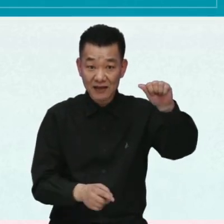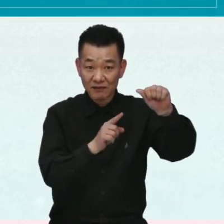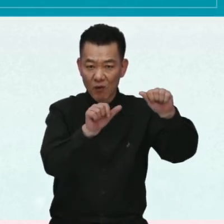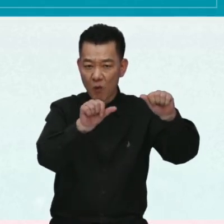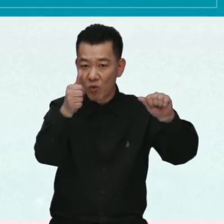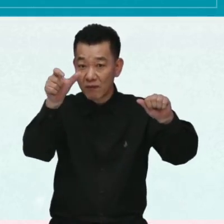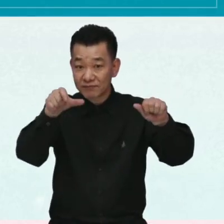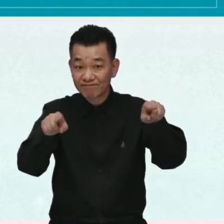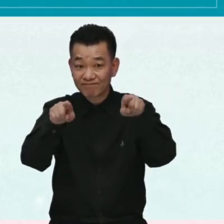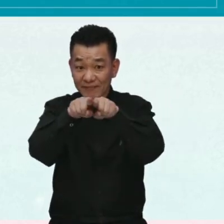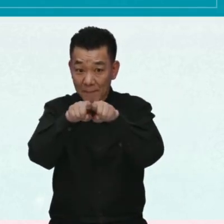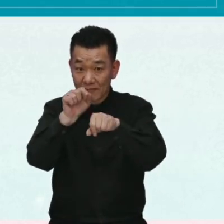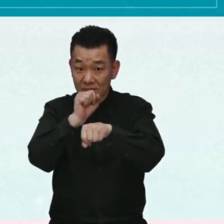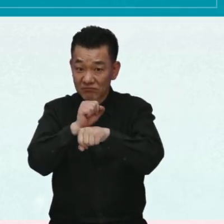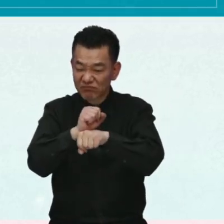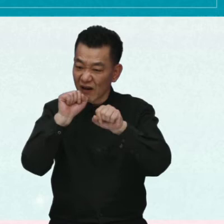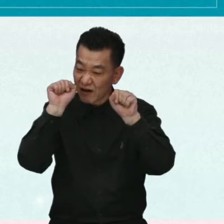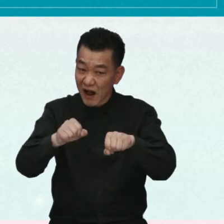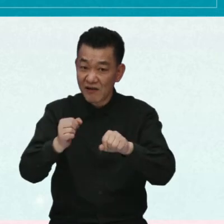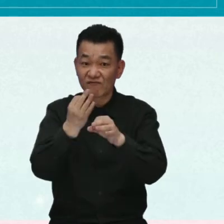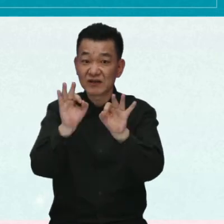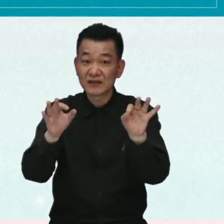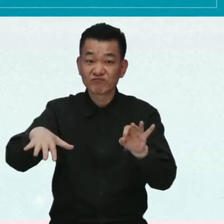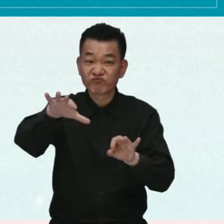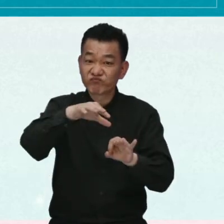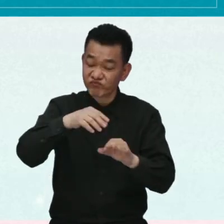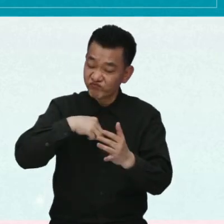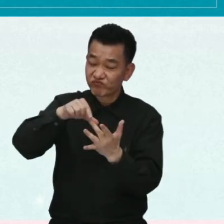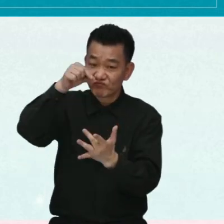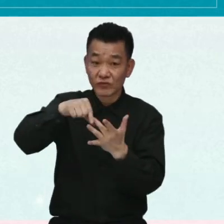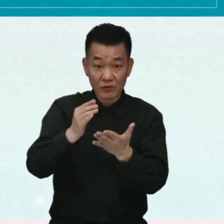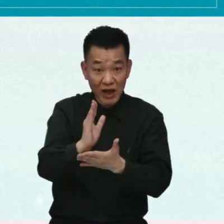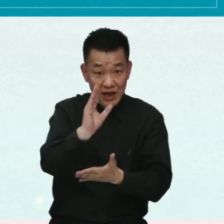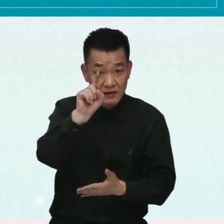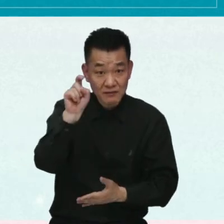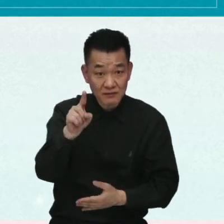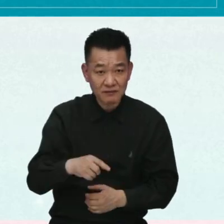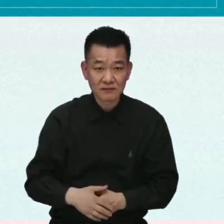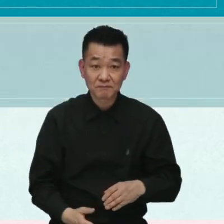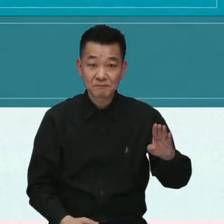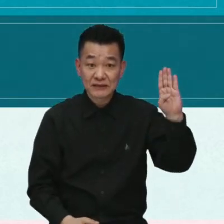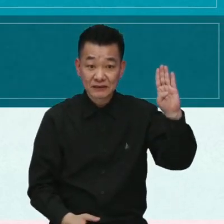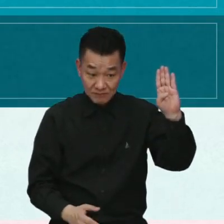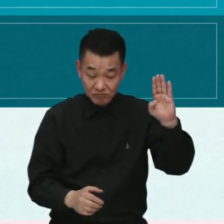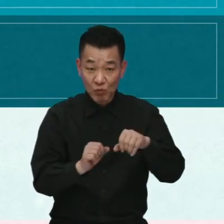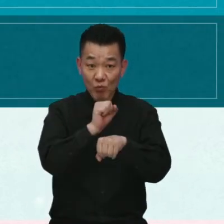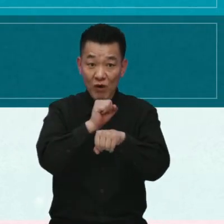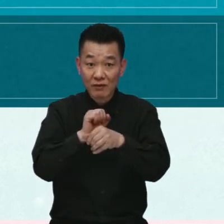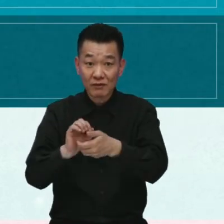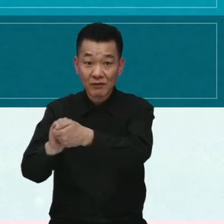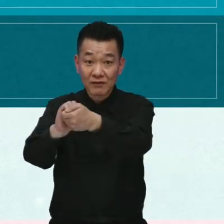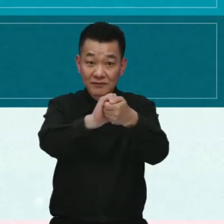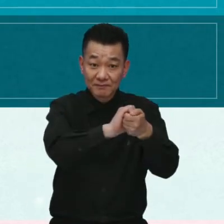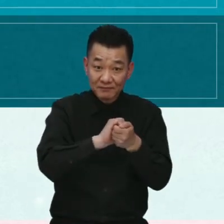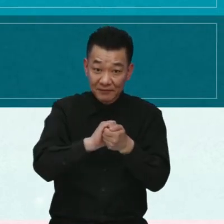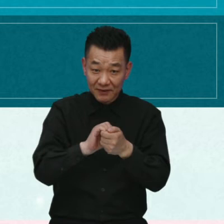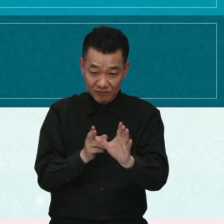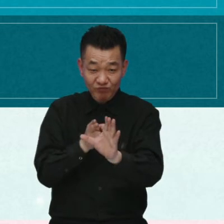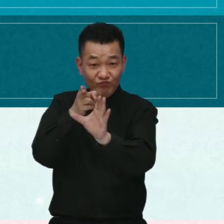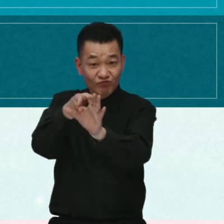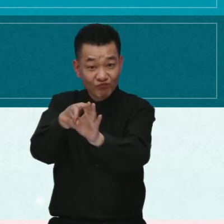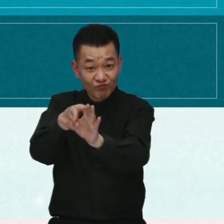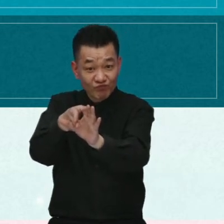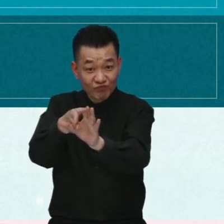A. They have the right to choose their jobs on an equal basis with others. B. Although they are able